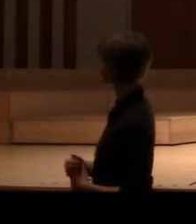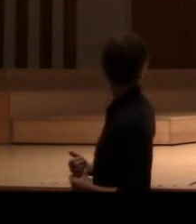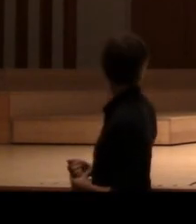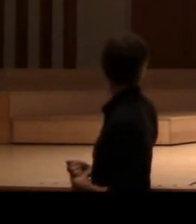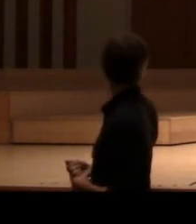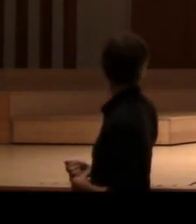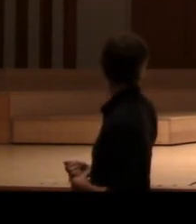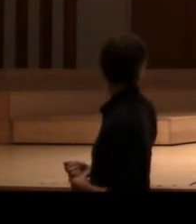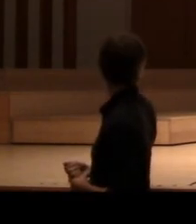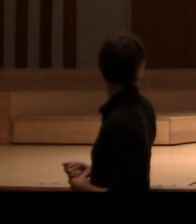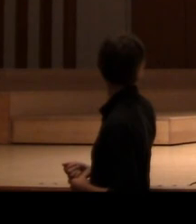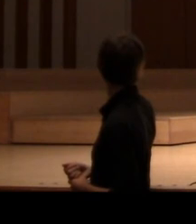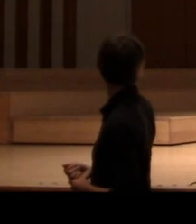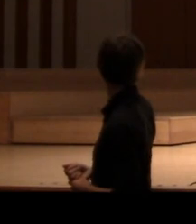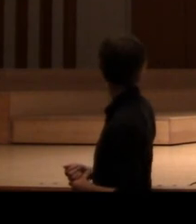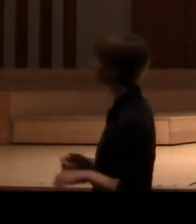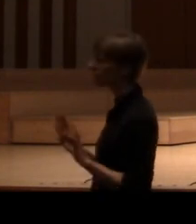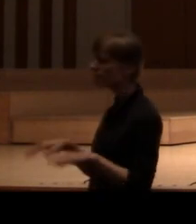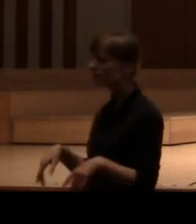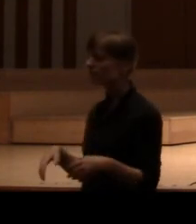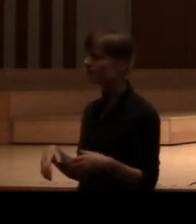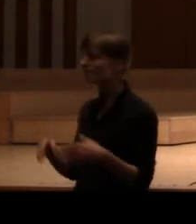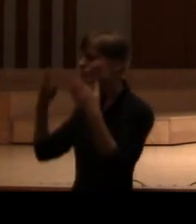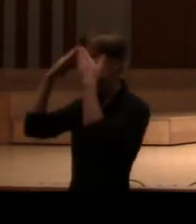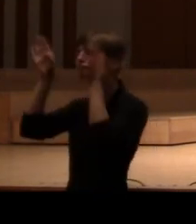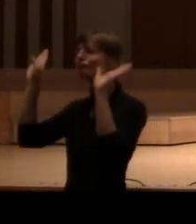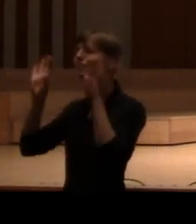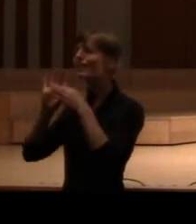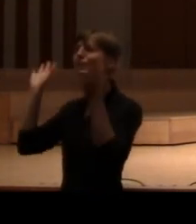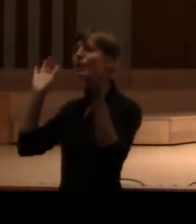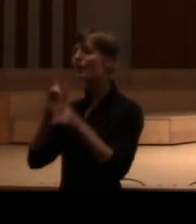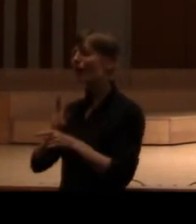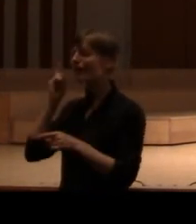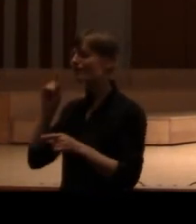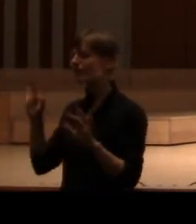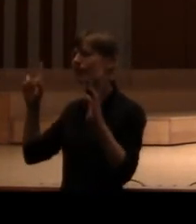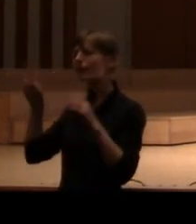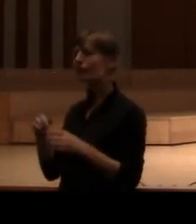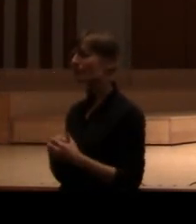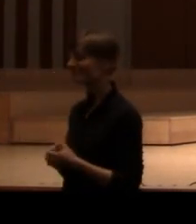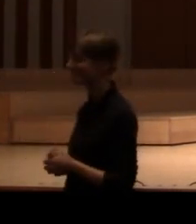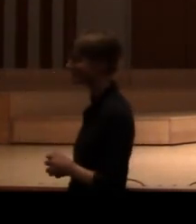I figured I need to let it go, right? And that was what came to mind.